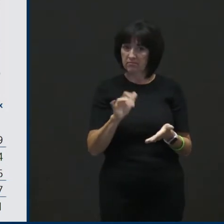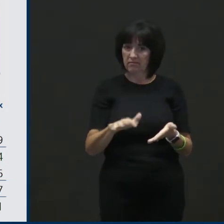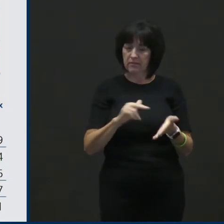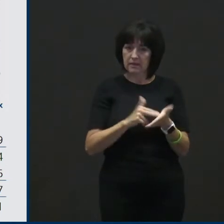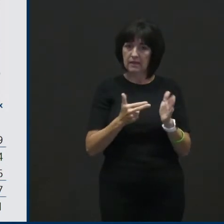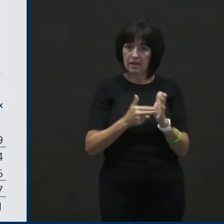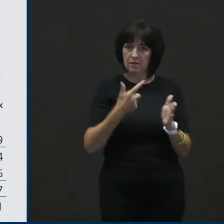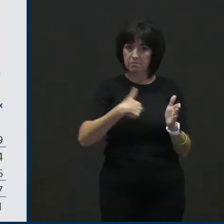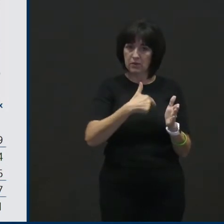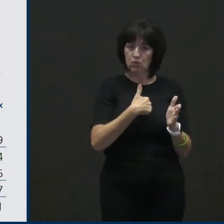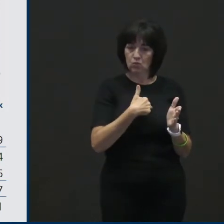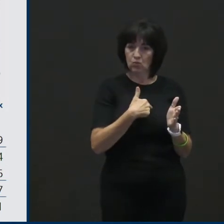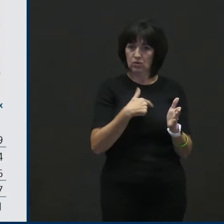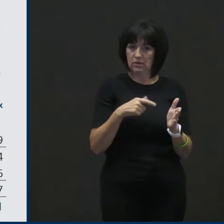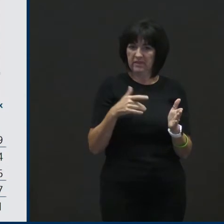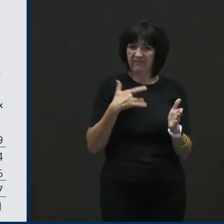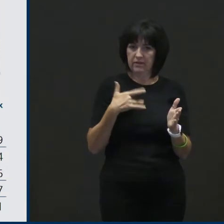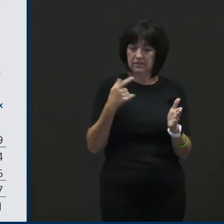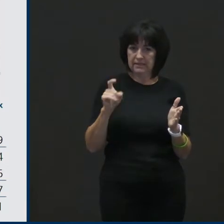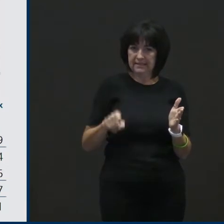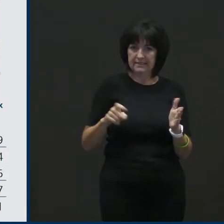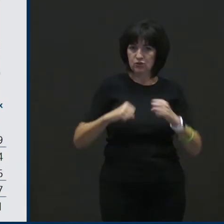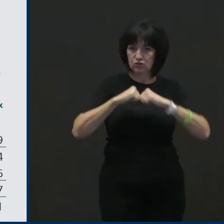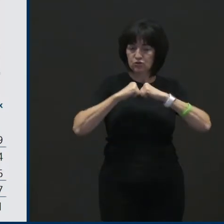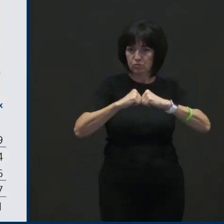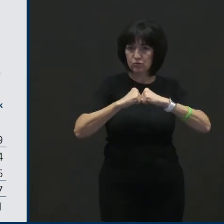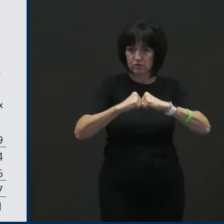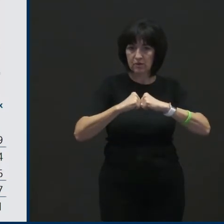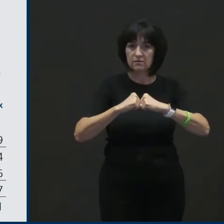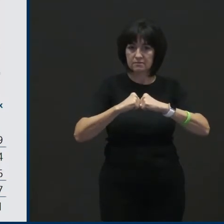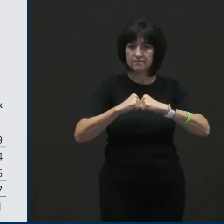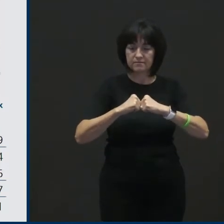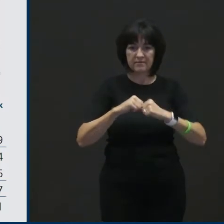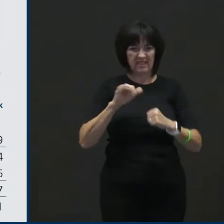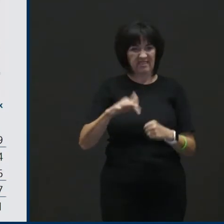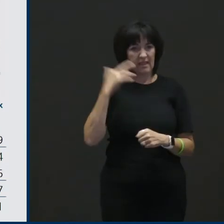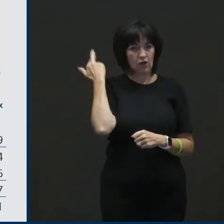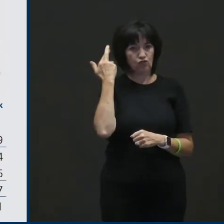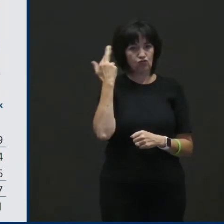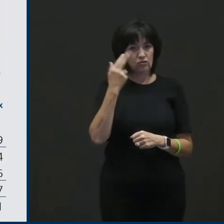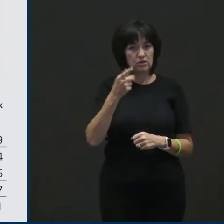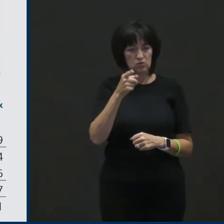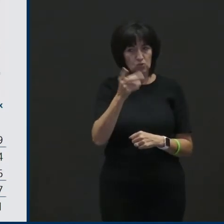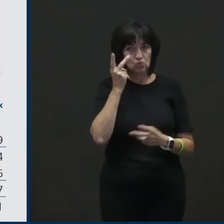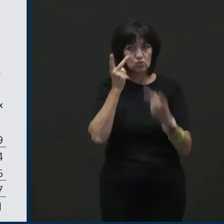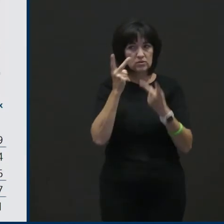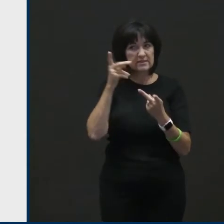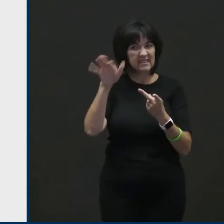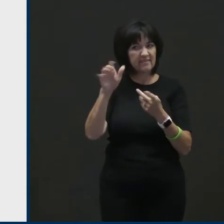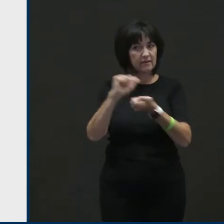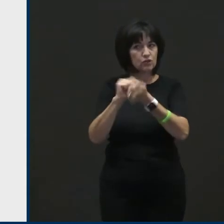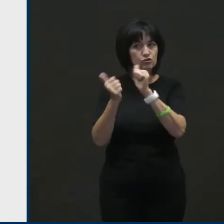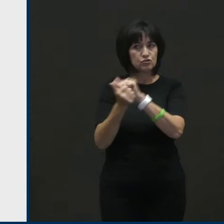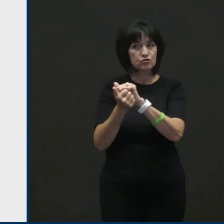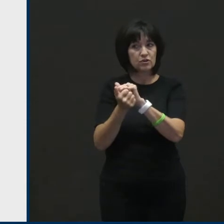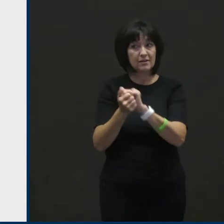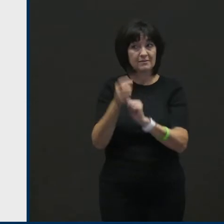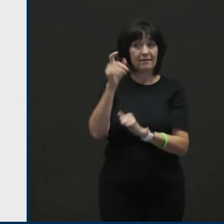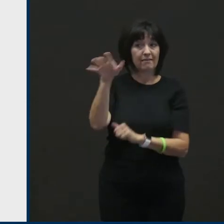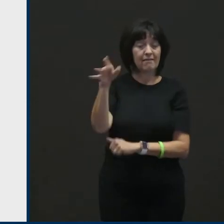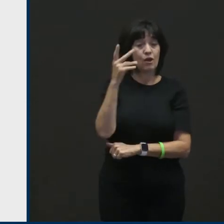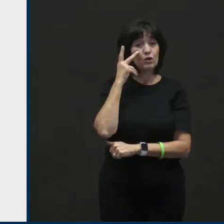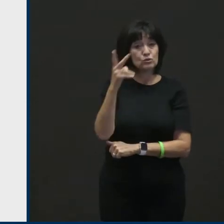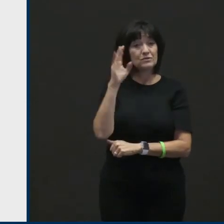settings. And so that is why you're seeing this change. And on the next slide, you see a kid with